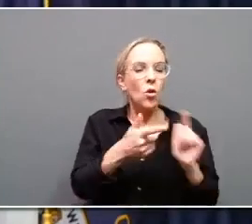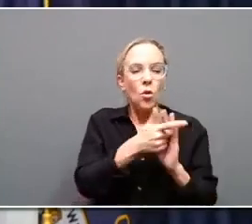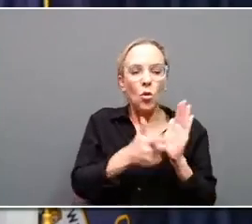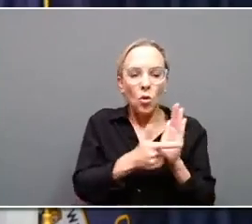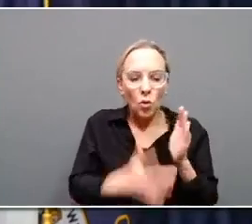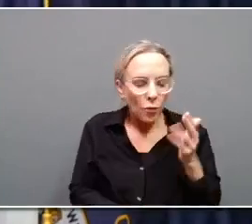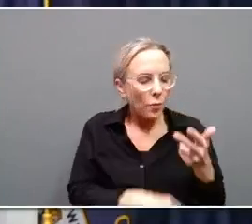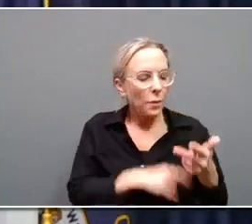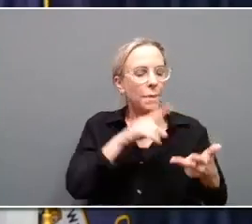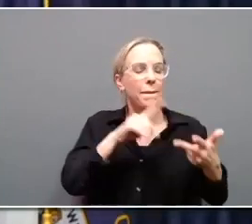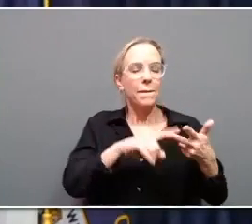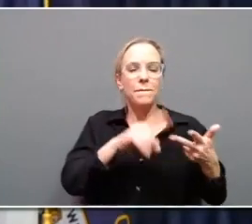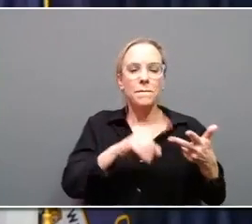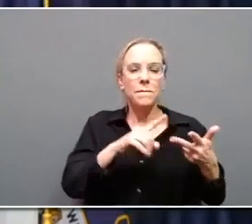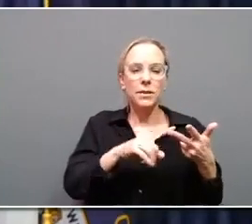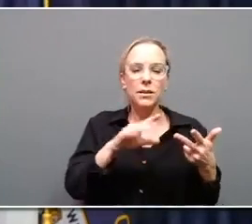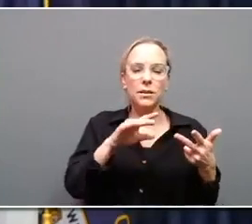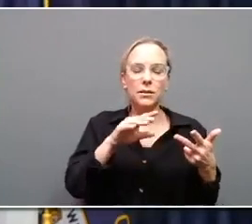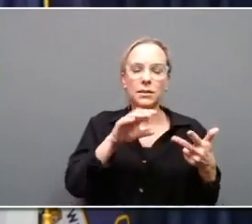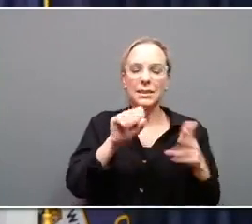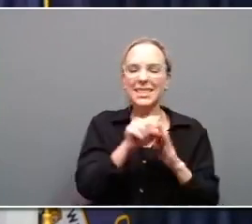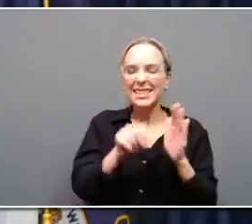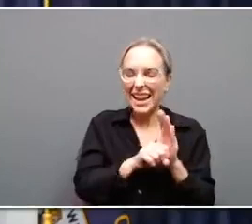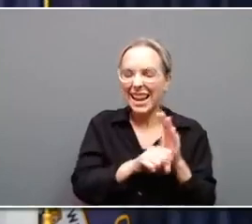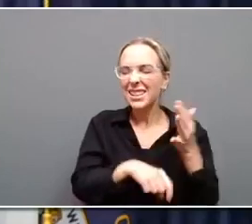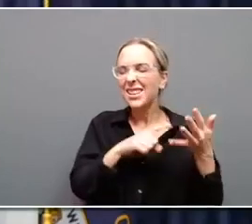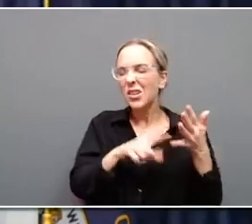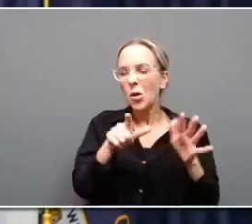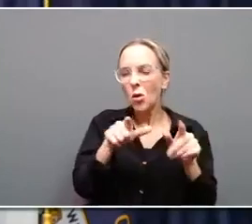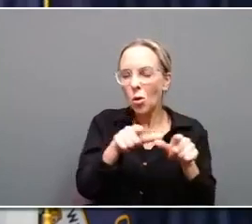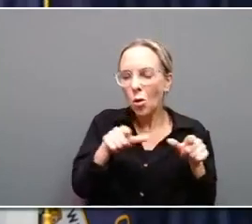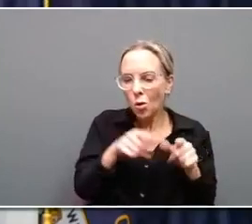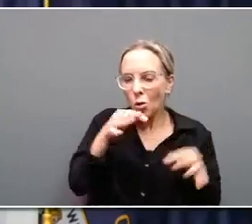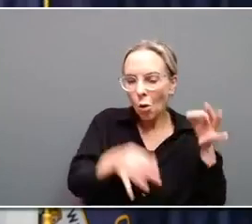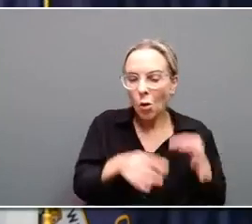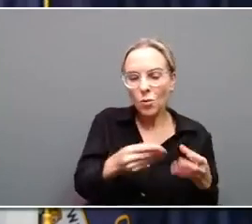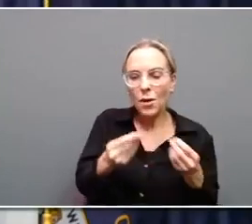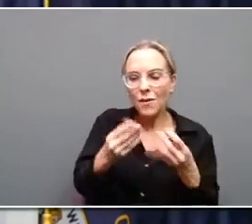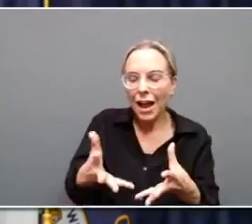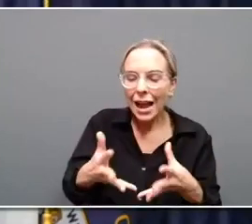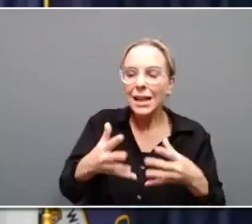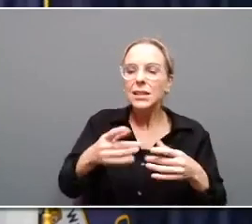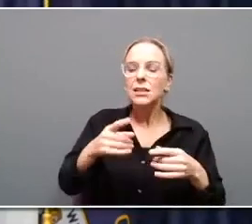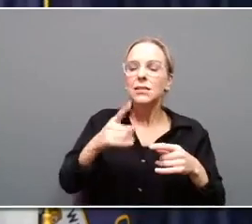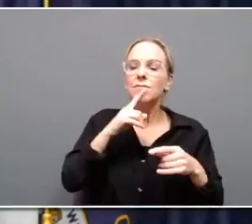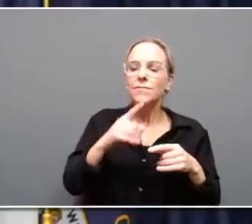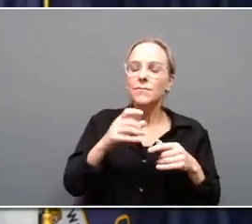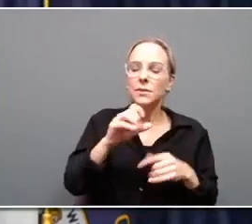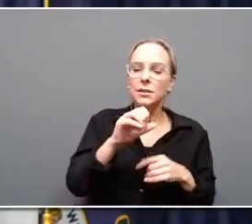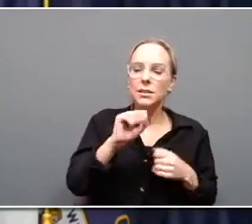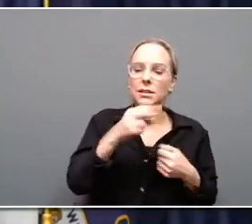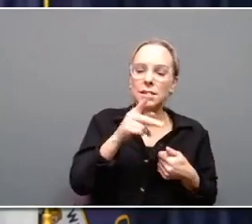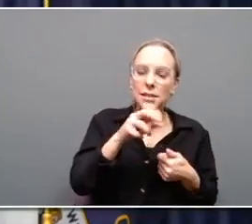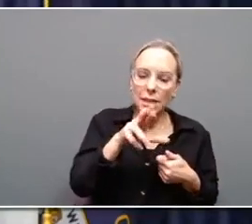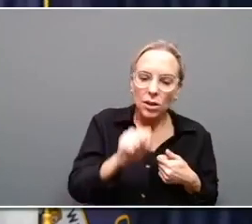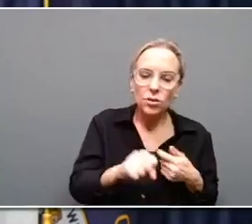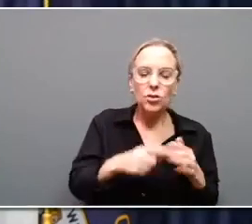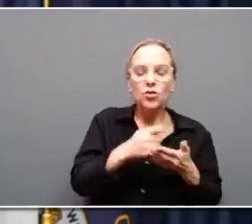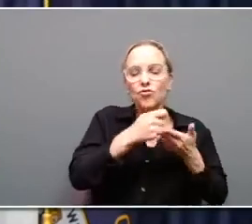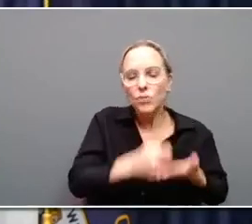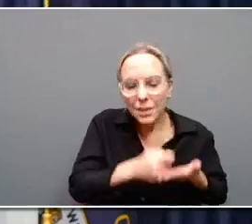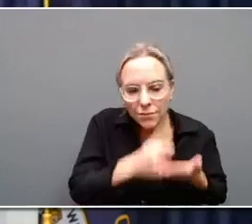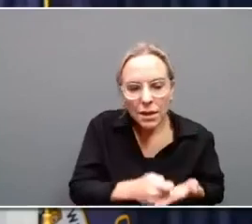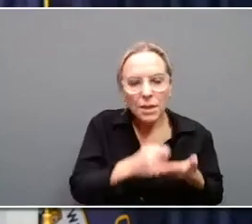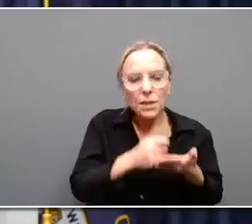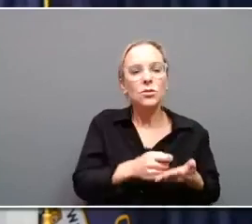local courts. They will provide resources, shelter, treatments, and counseling to victims of sexual assault, domestic